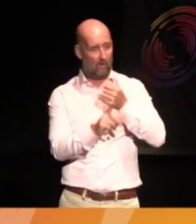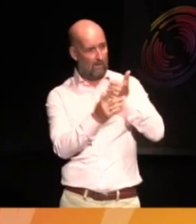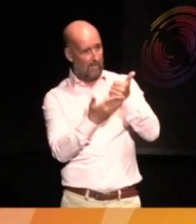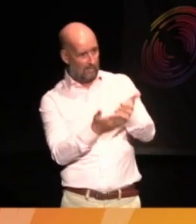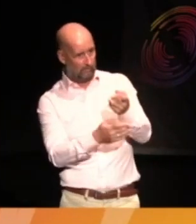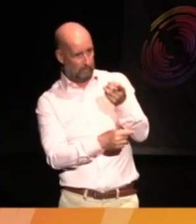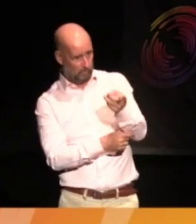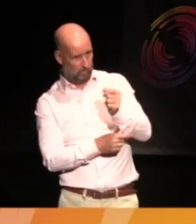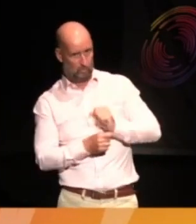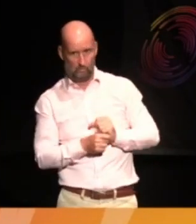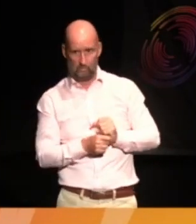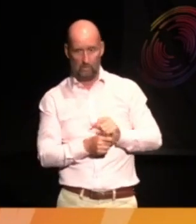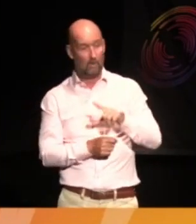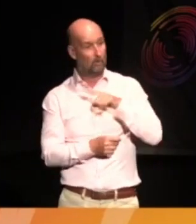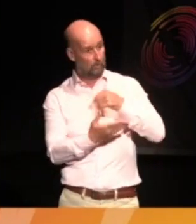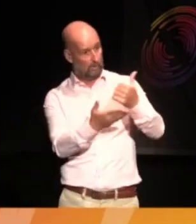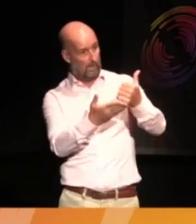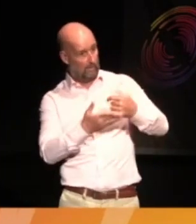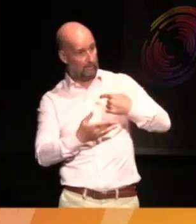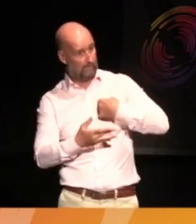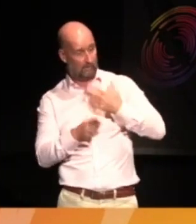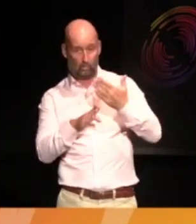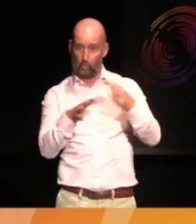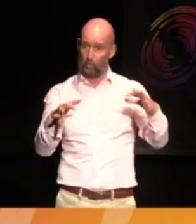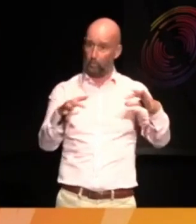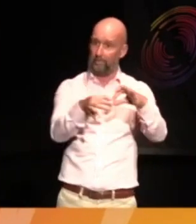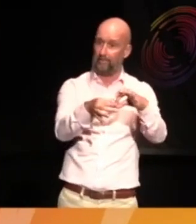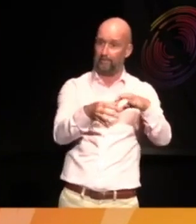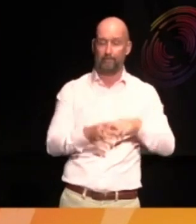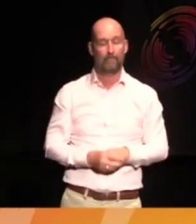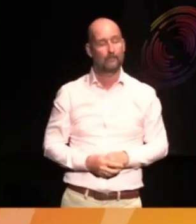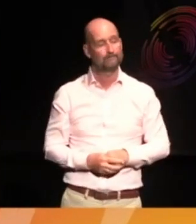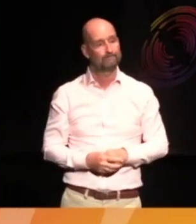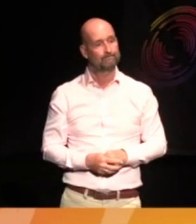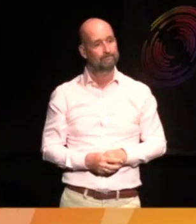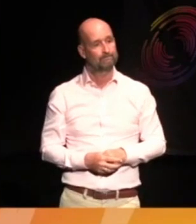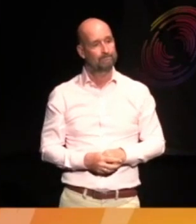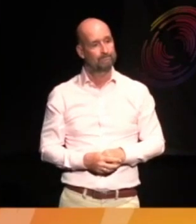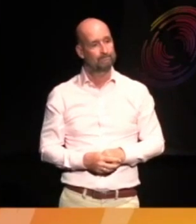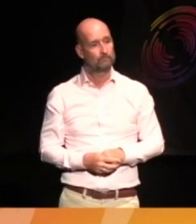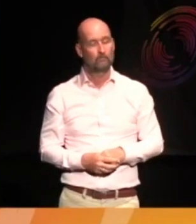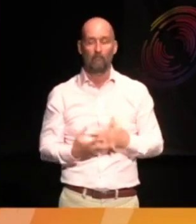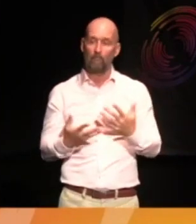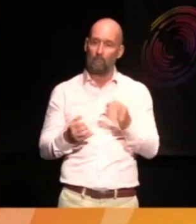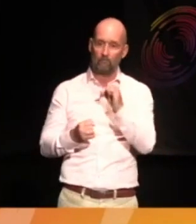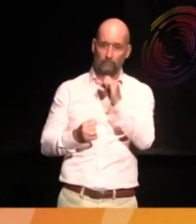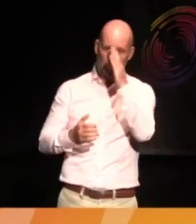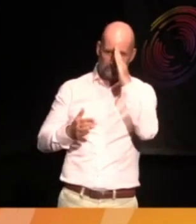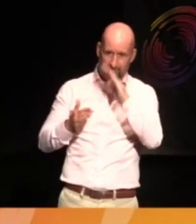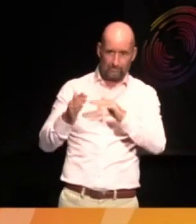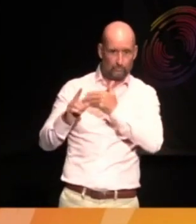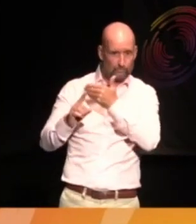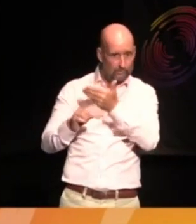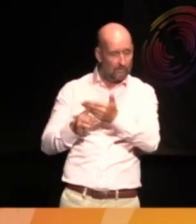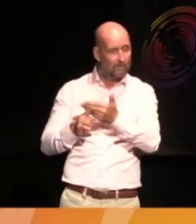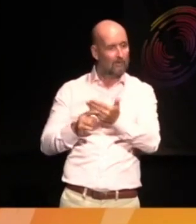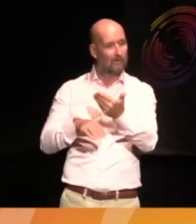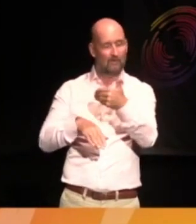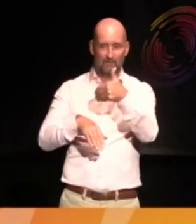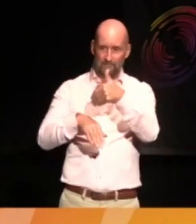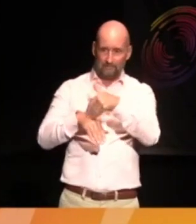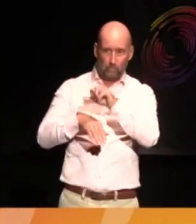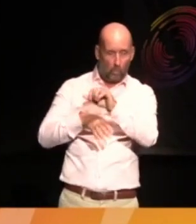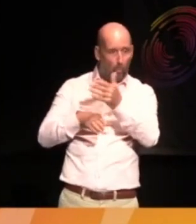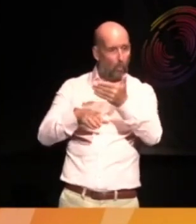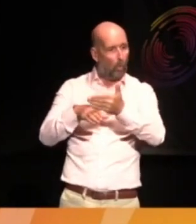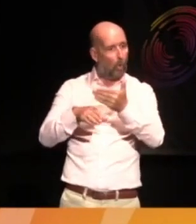this is a collective effort. Right. And so obviously all of these collective experiences impact on